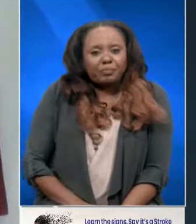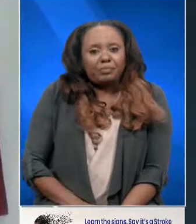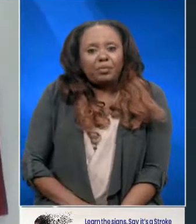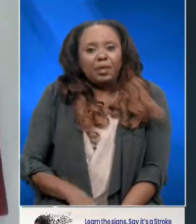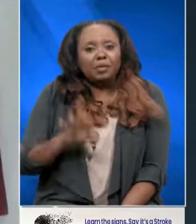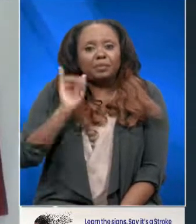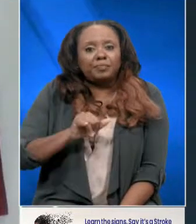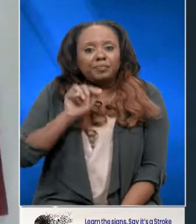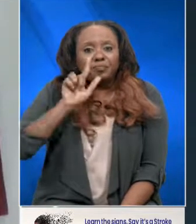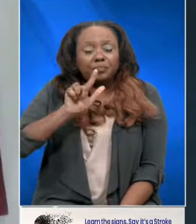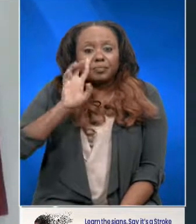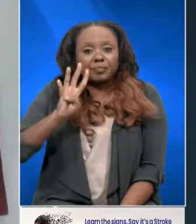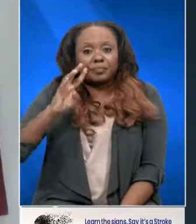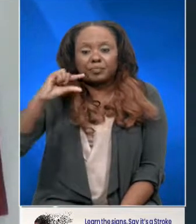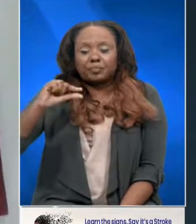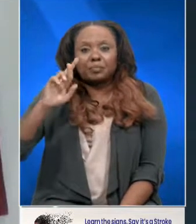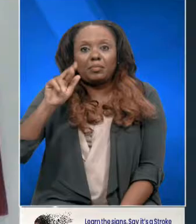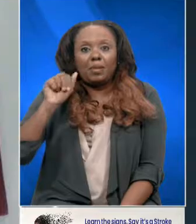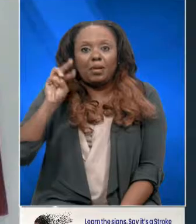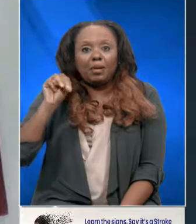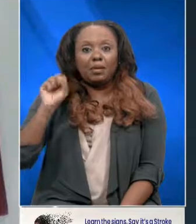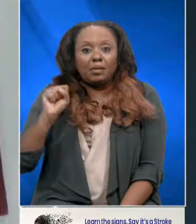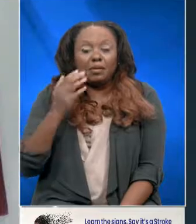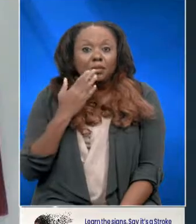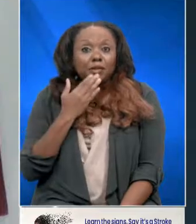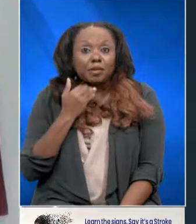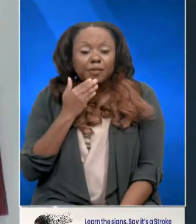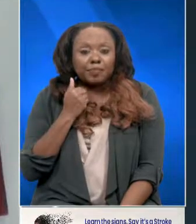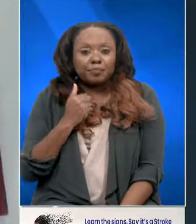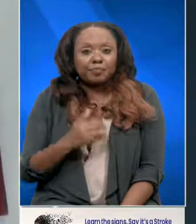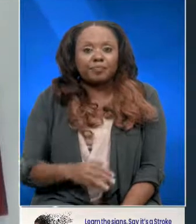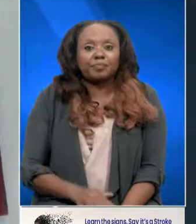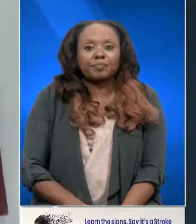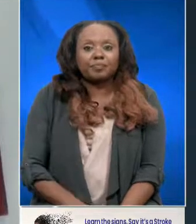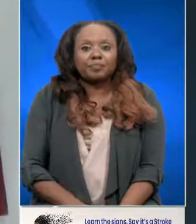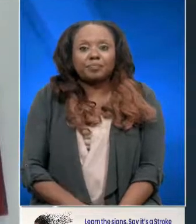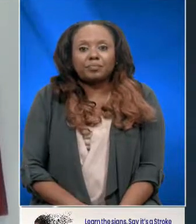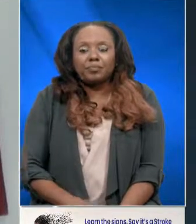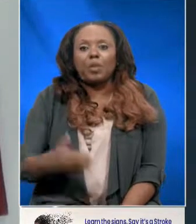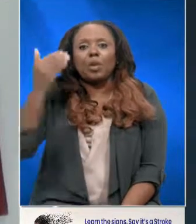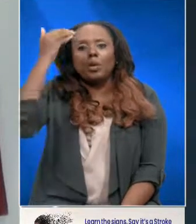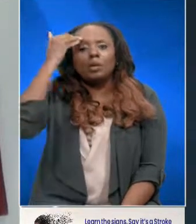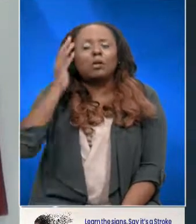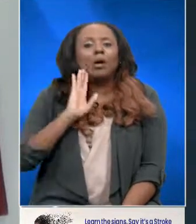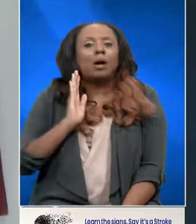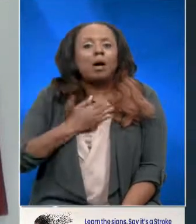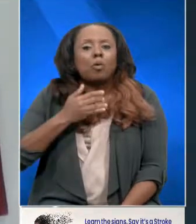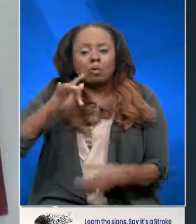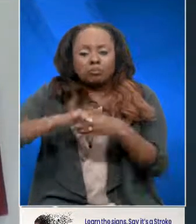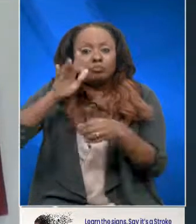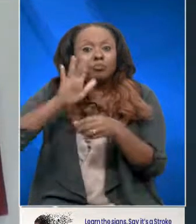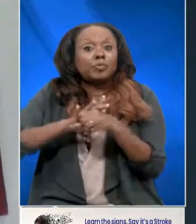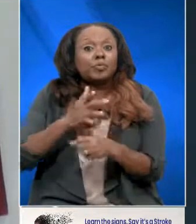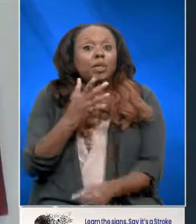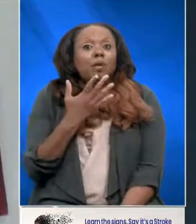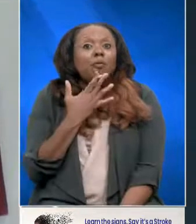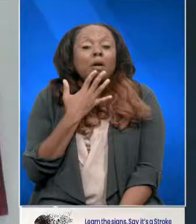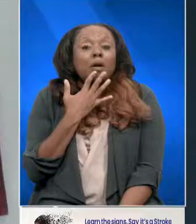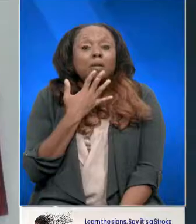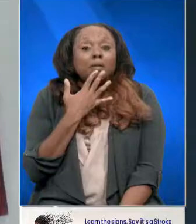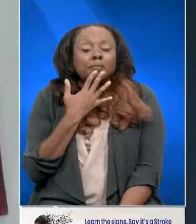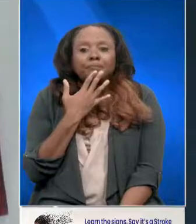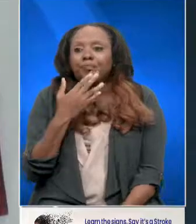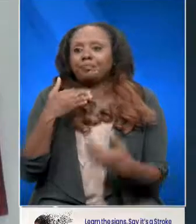24 teaspoons of sugar. Our very hot, pretty color soft drinks carry about 17 teaspoons of